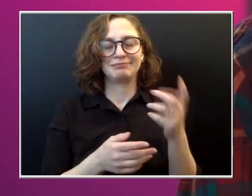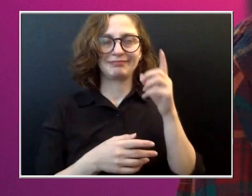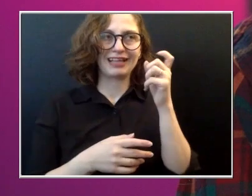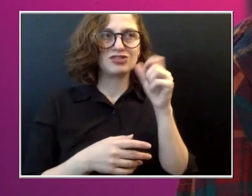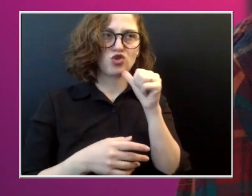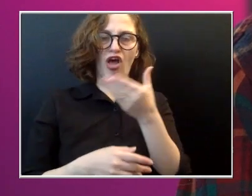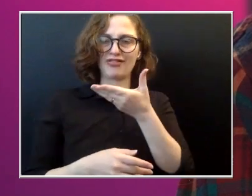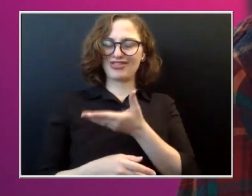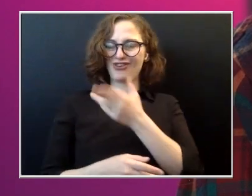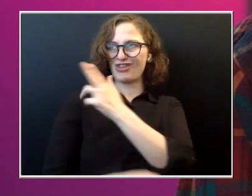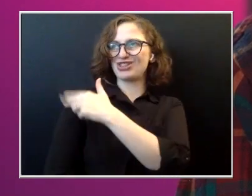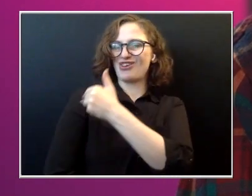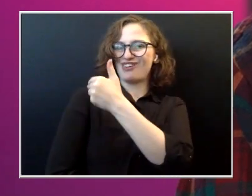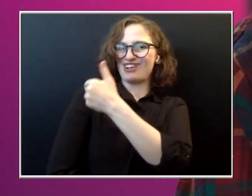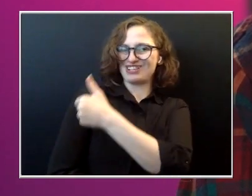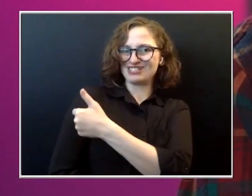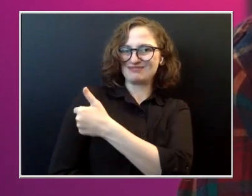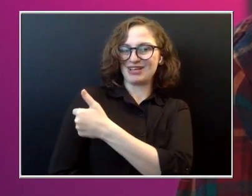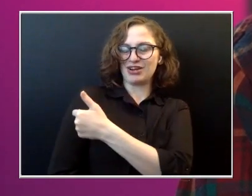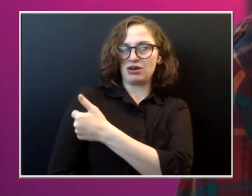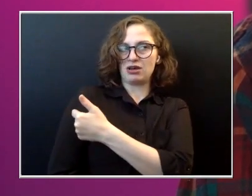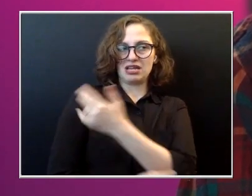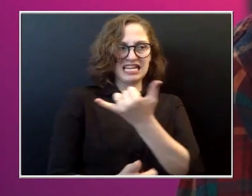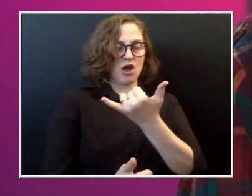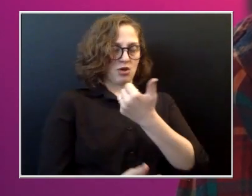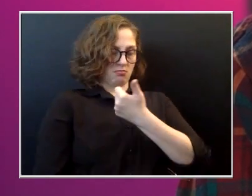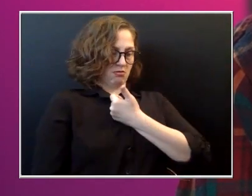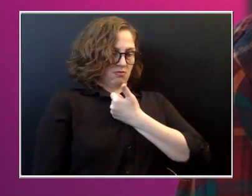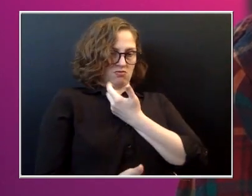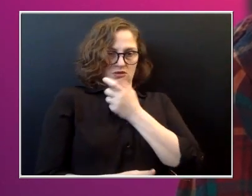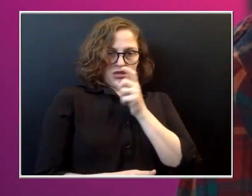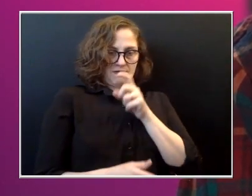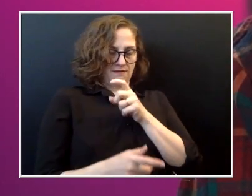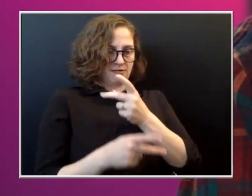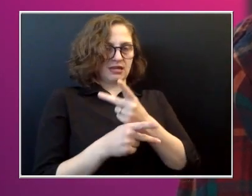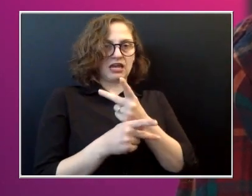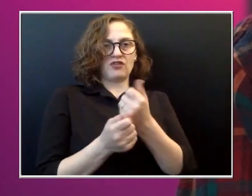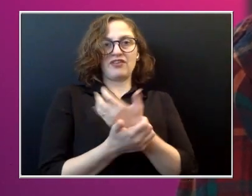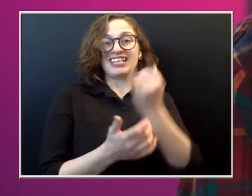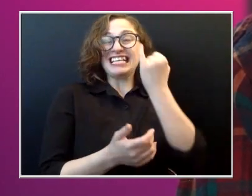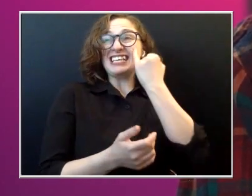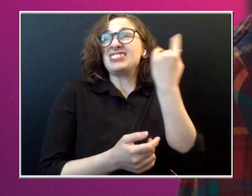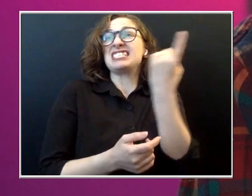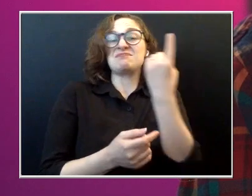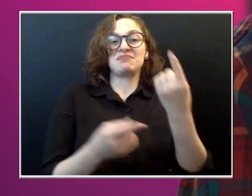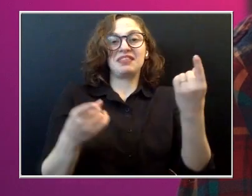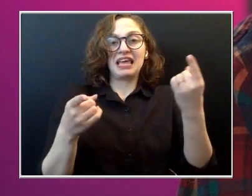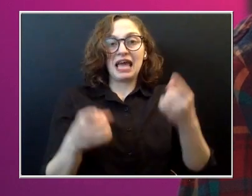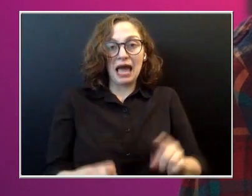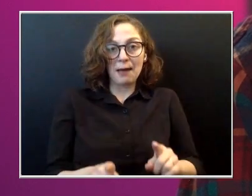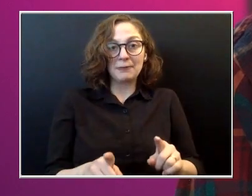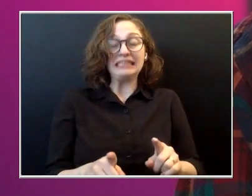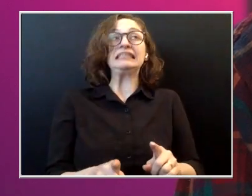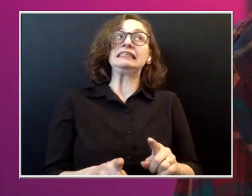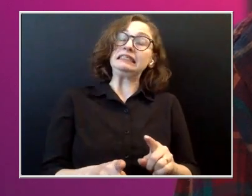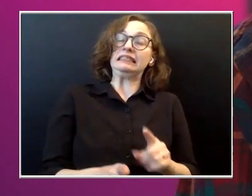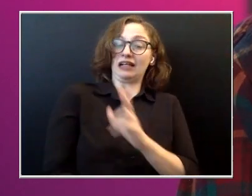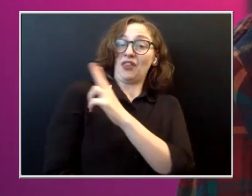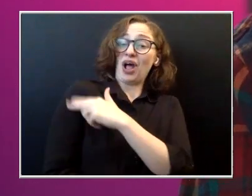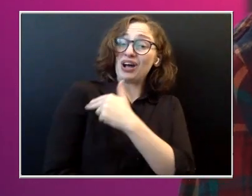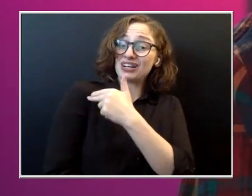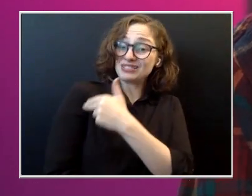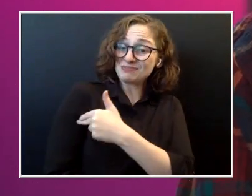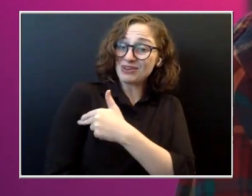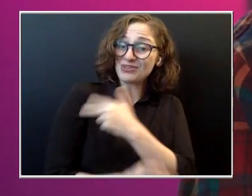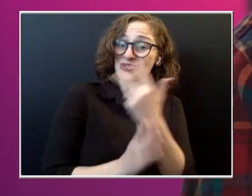knowing that we're on our own, and if something happens, we're a long ways from them. Right. That was a weird feeling,